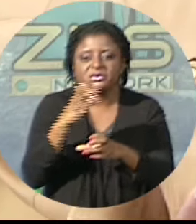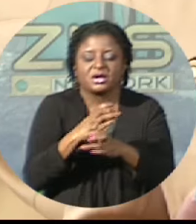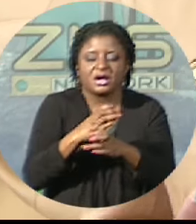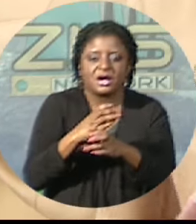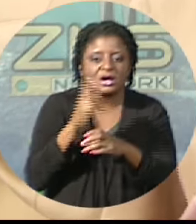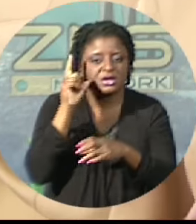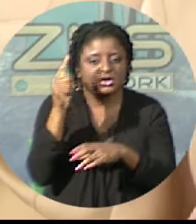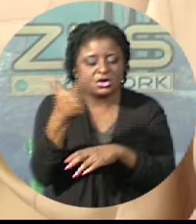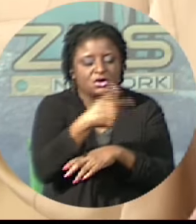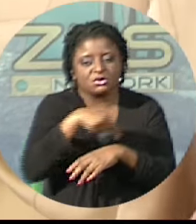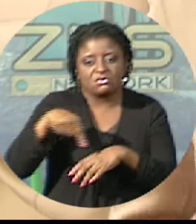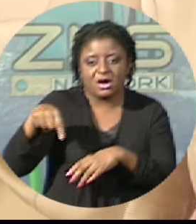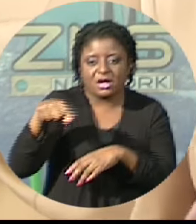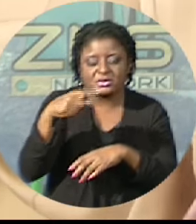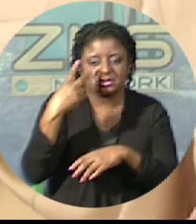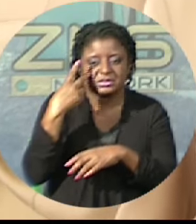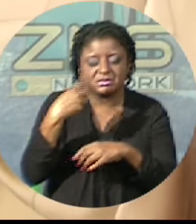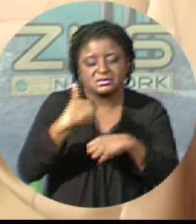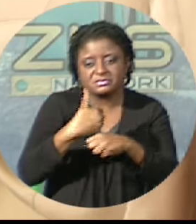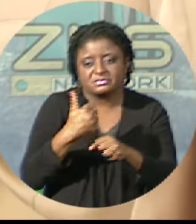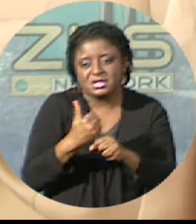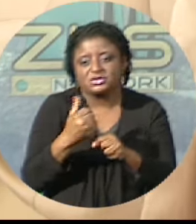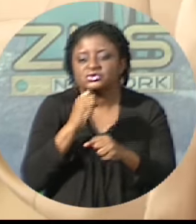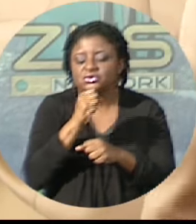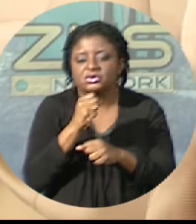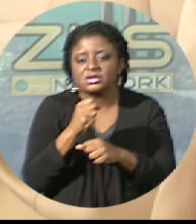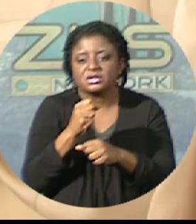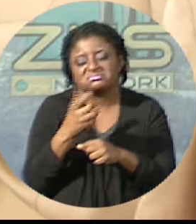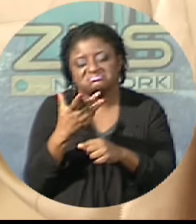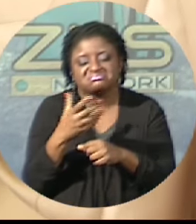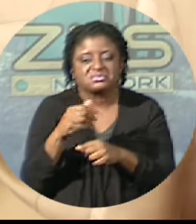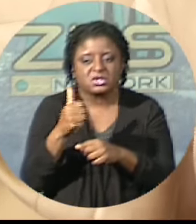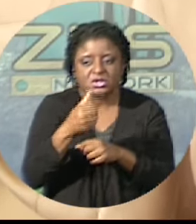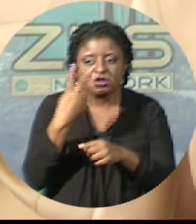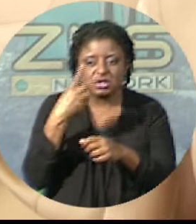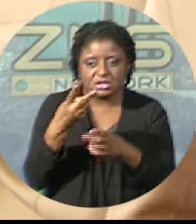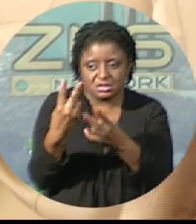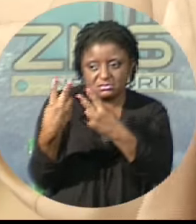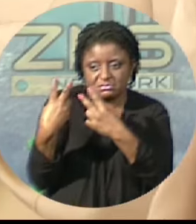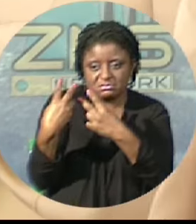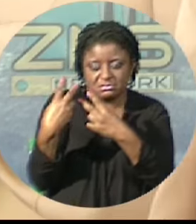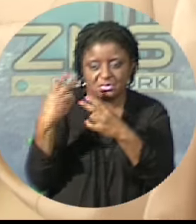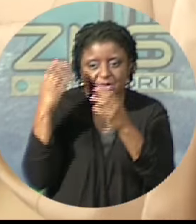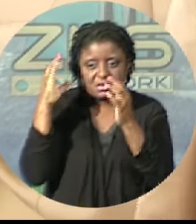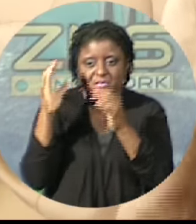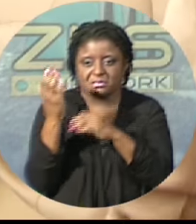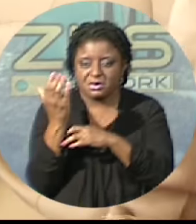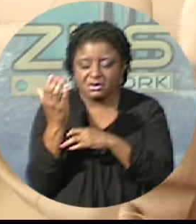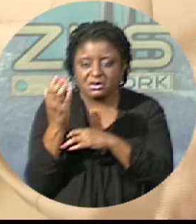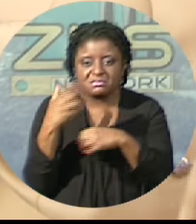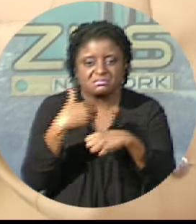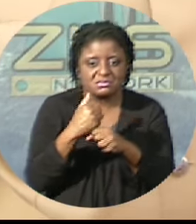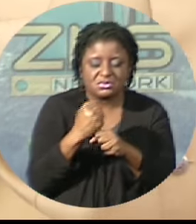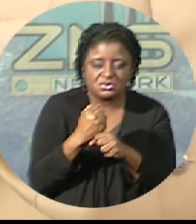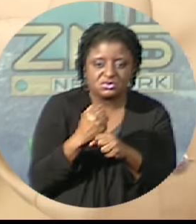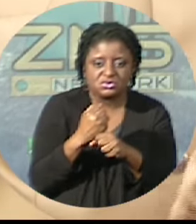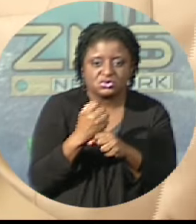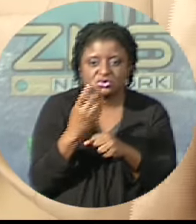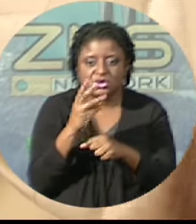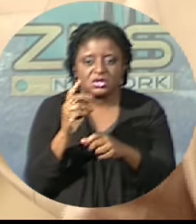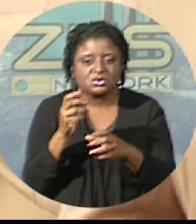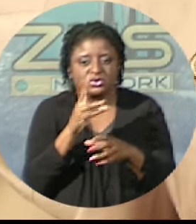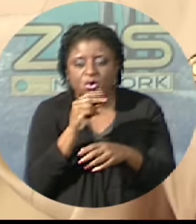If you're traveling at nighttime, keep checking your rearview mirror just to determine whether a car has been casing you. Before you pull up home, just